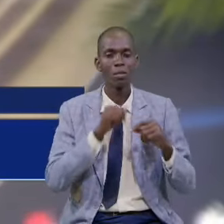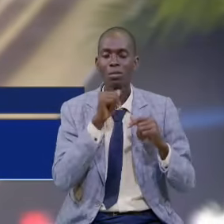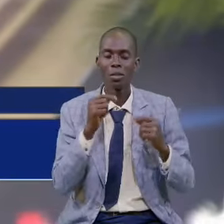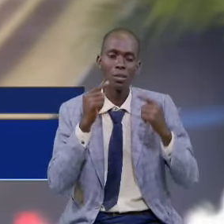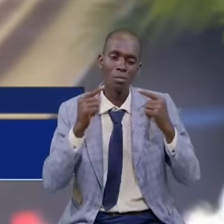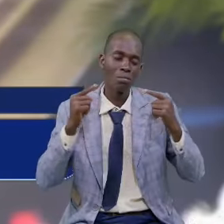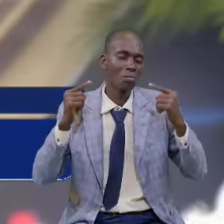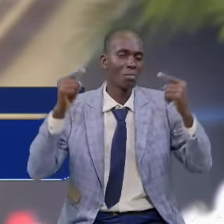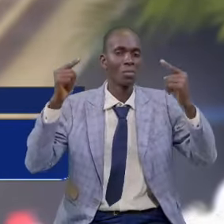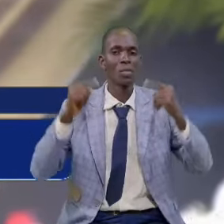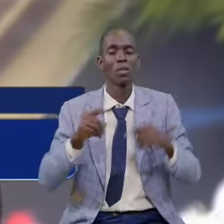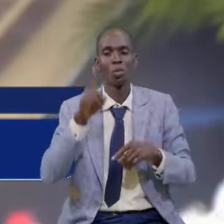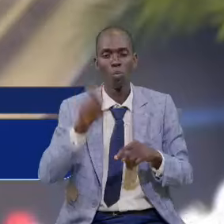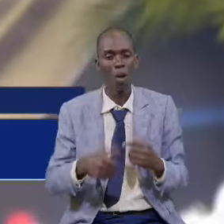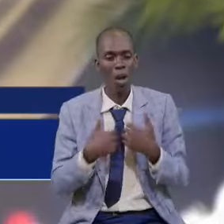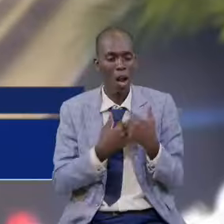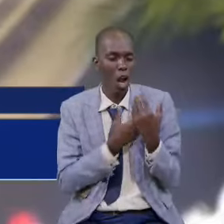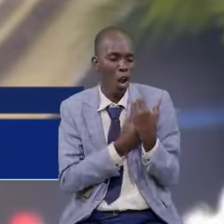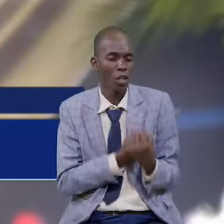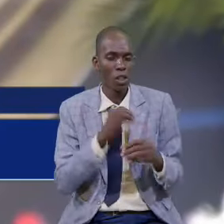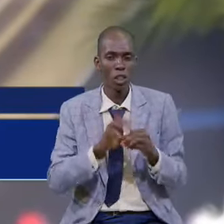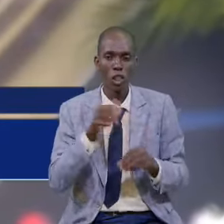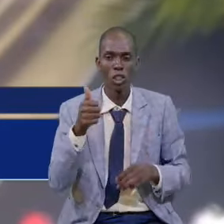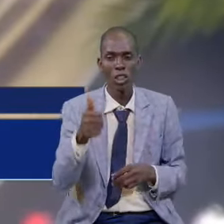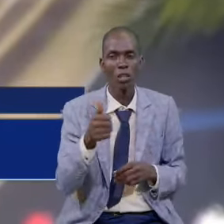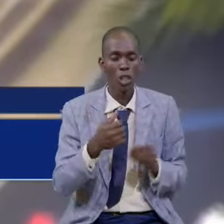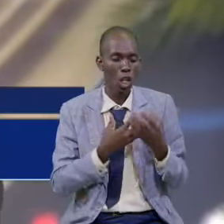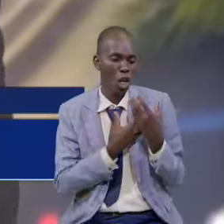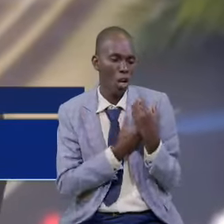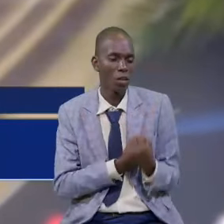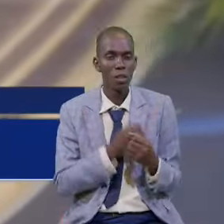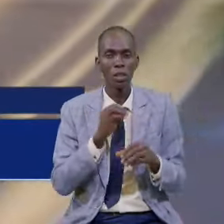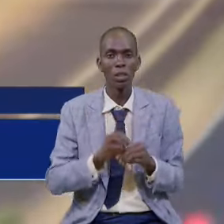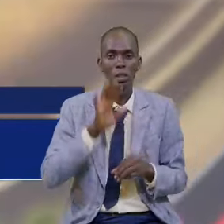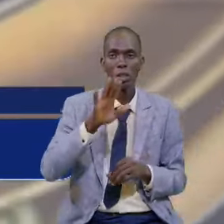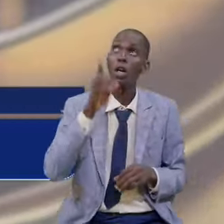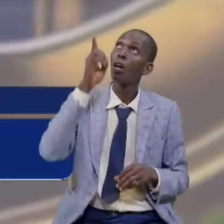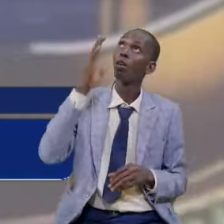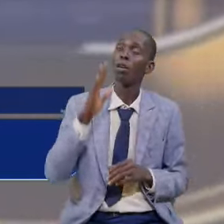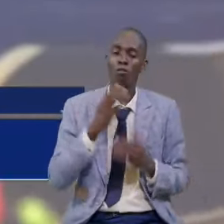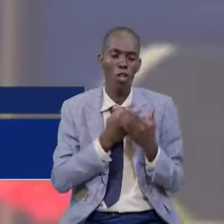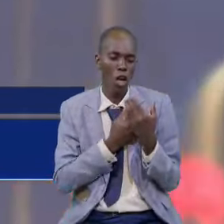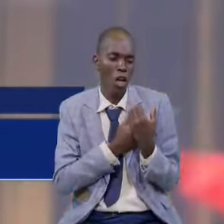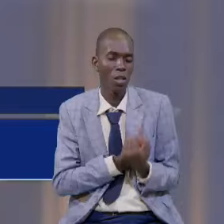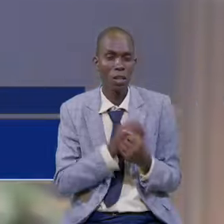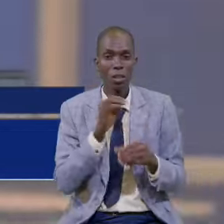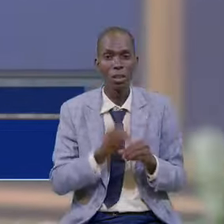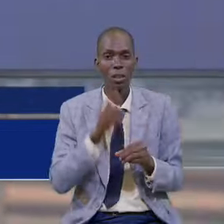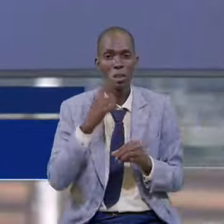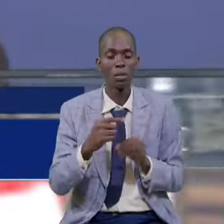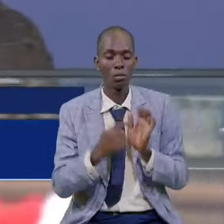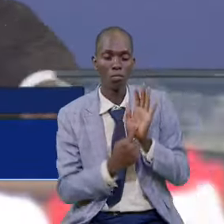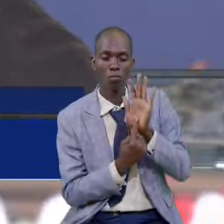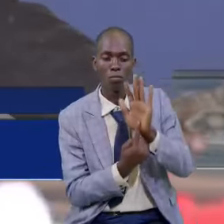in yourself, confidence in your God, confidence in the revelation the Lord